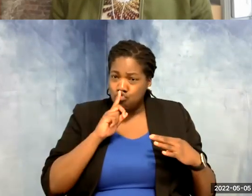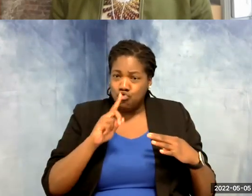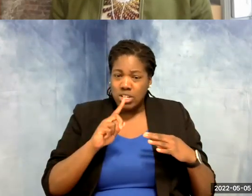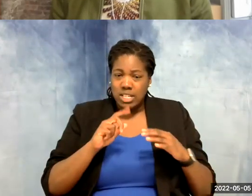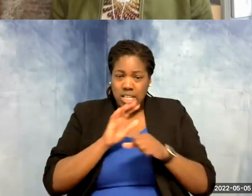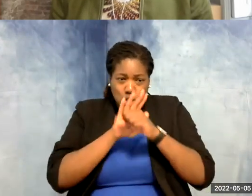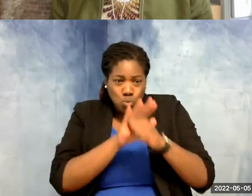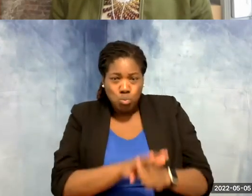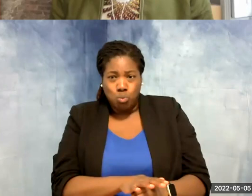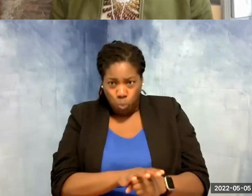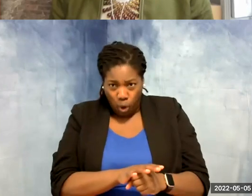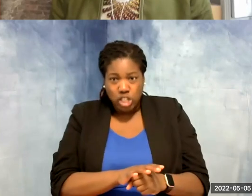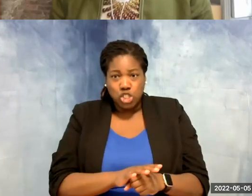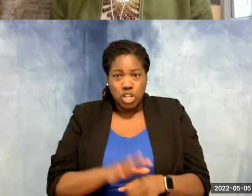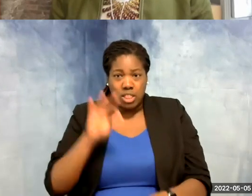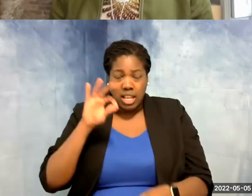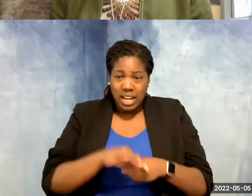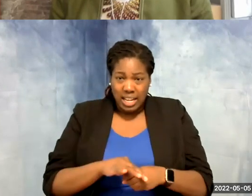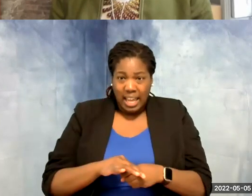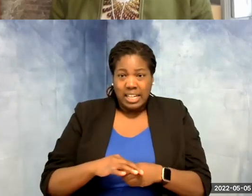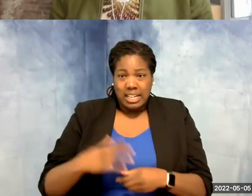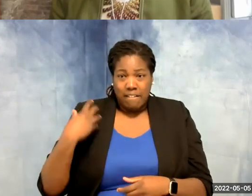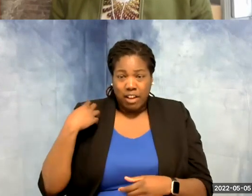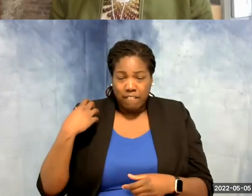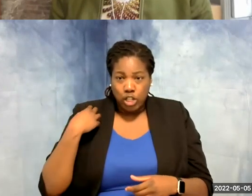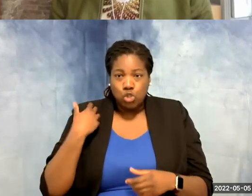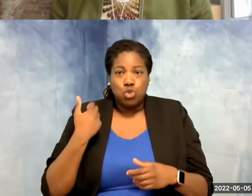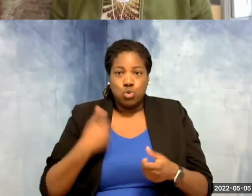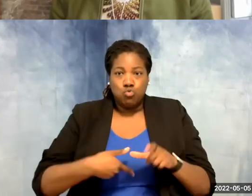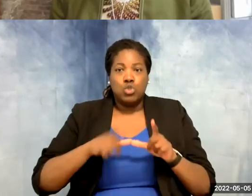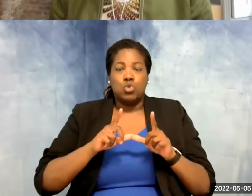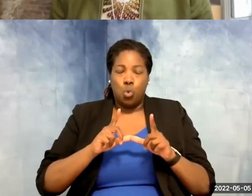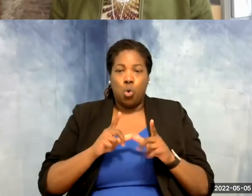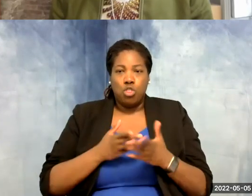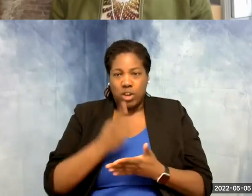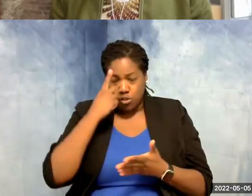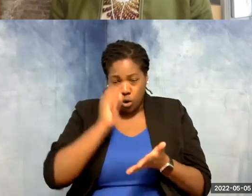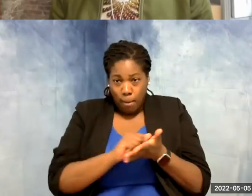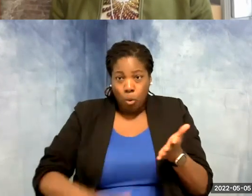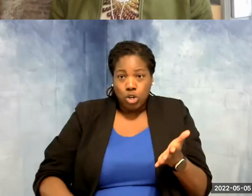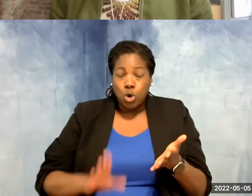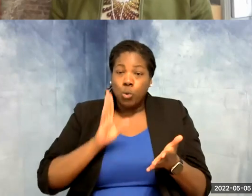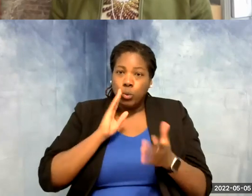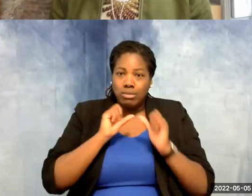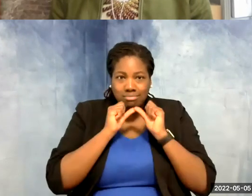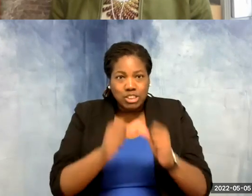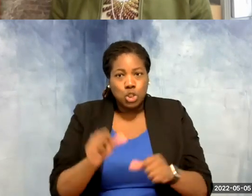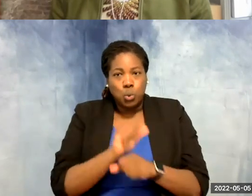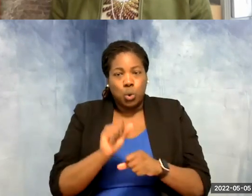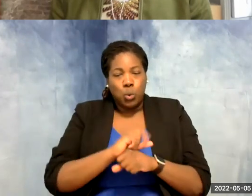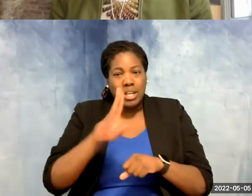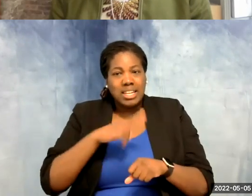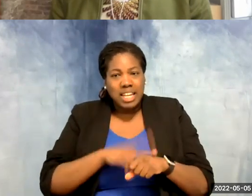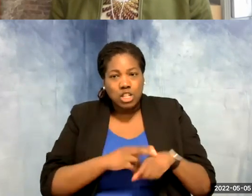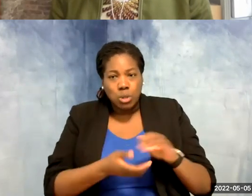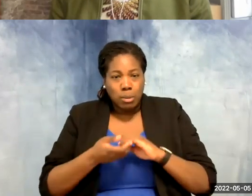our elected officials to restore abortion rights. And toward that end, we're going to continue to work with national partners